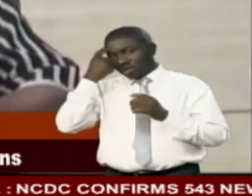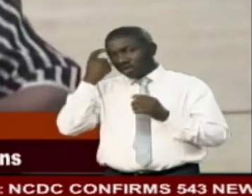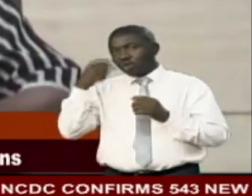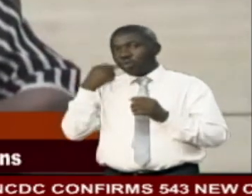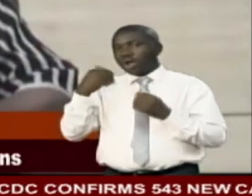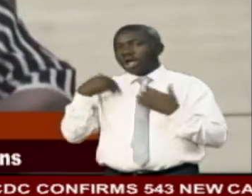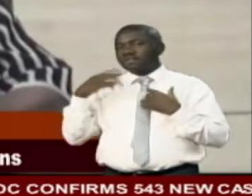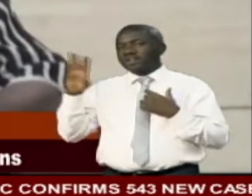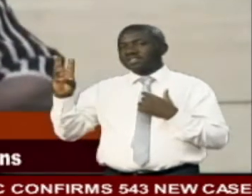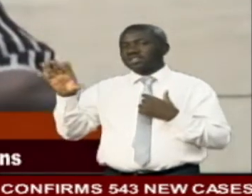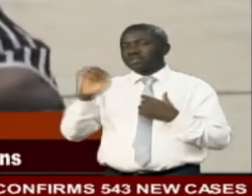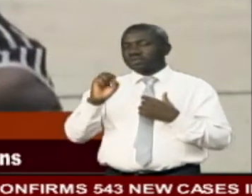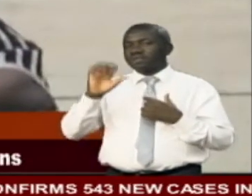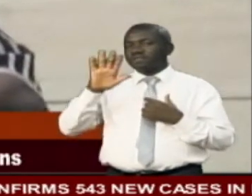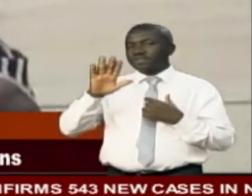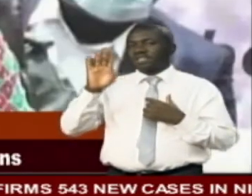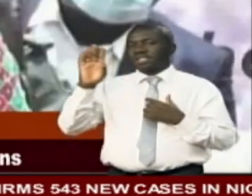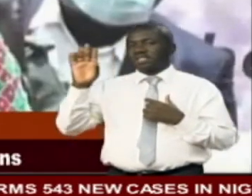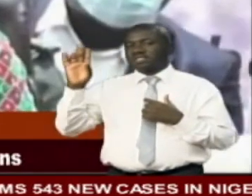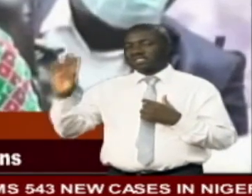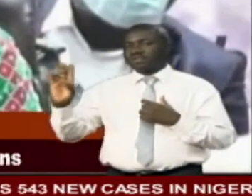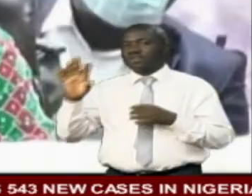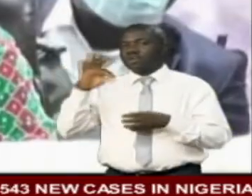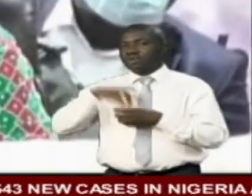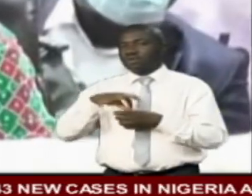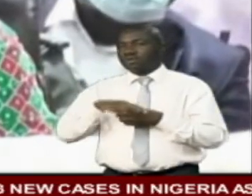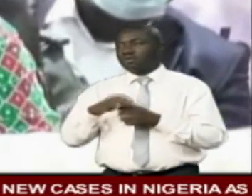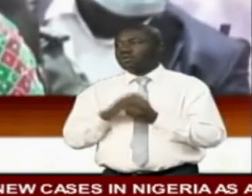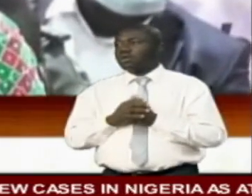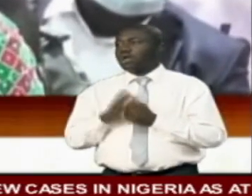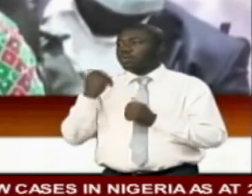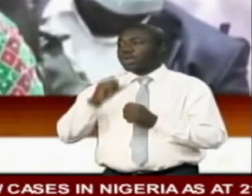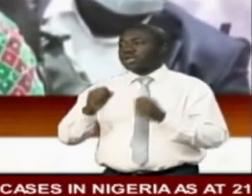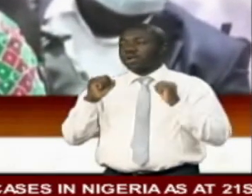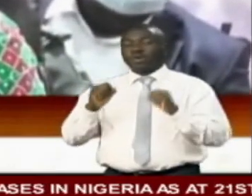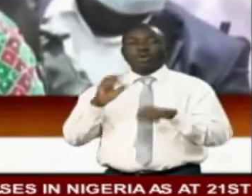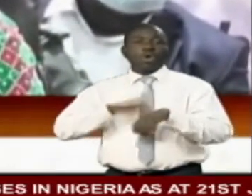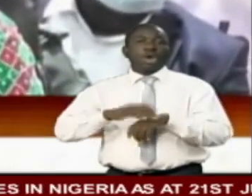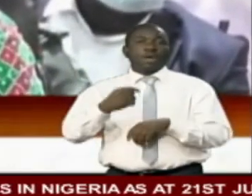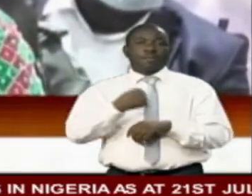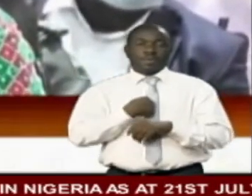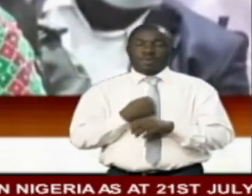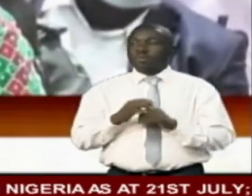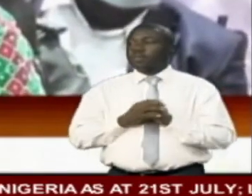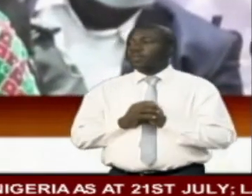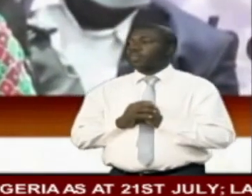had 657 votes. By the powers conferred on me